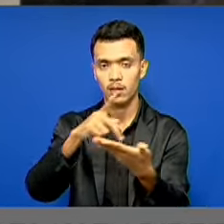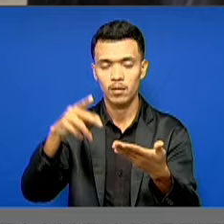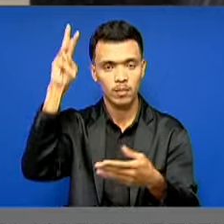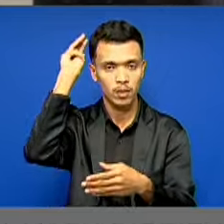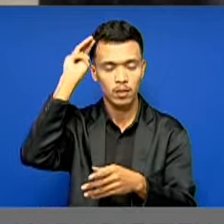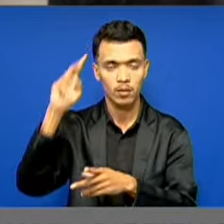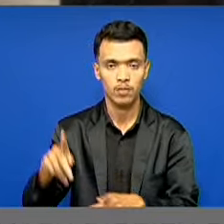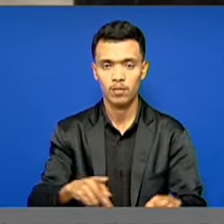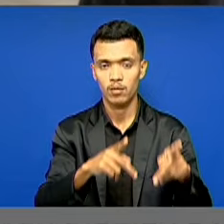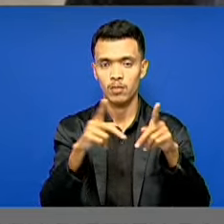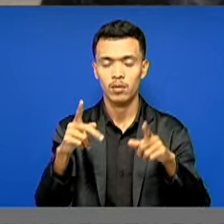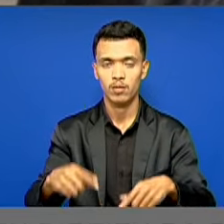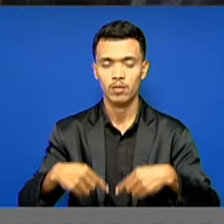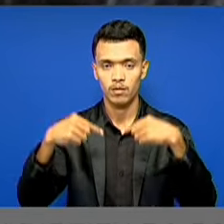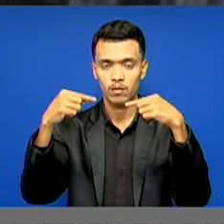Público imputa.